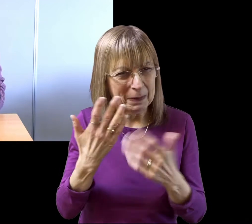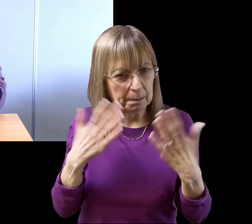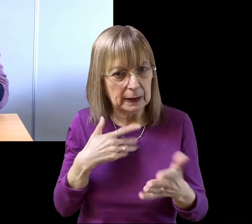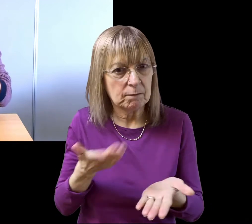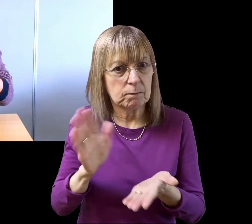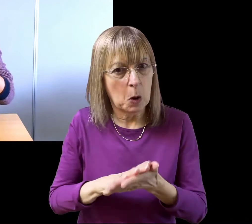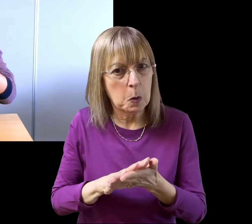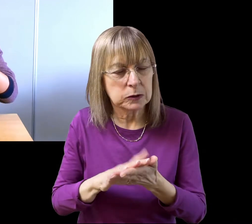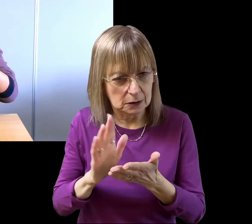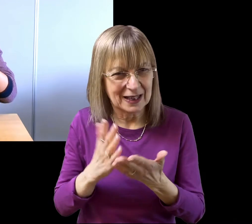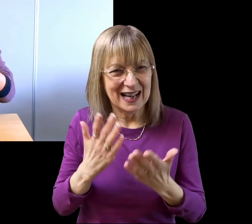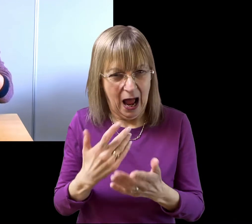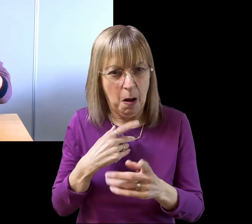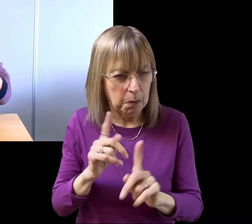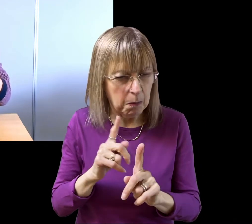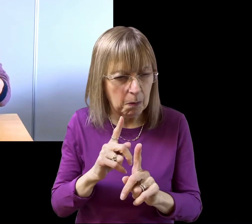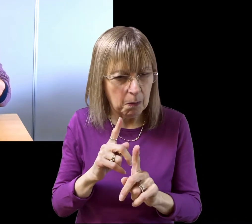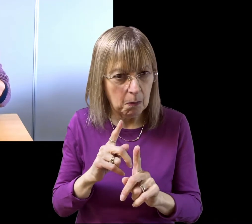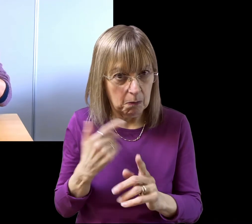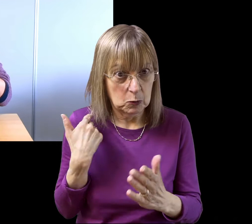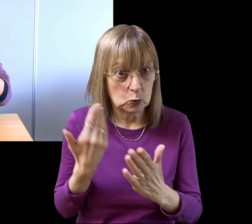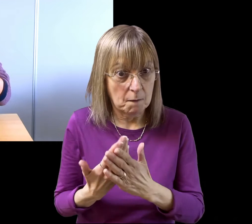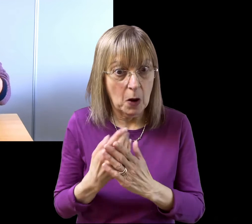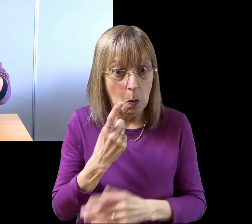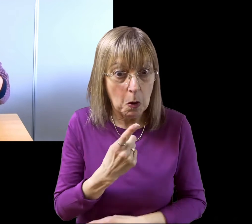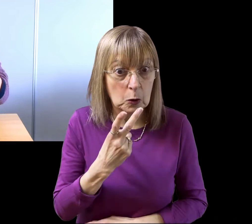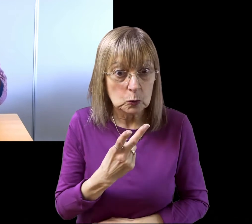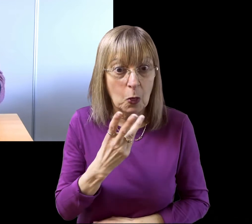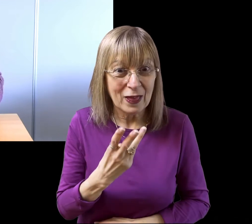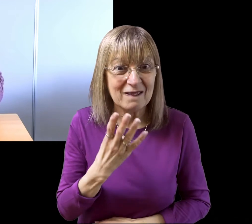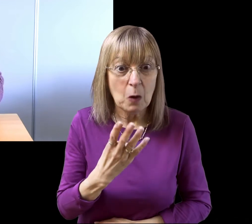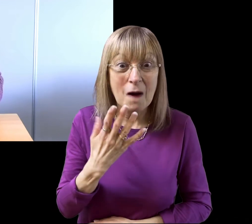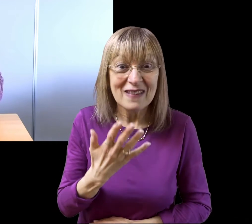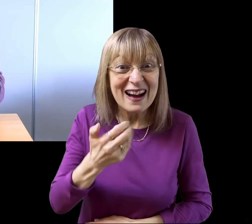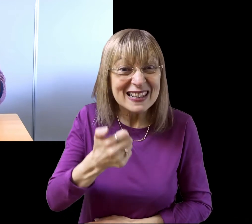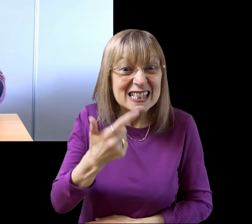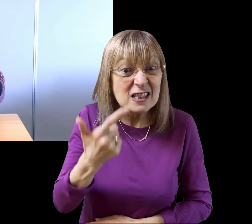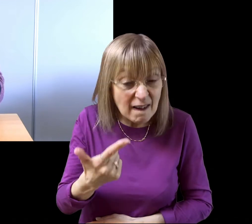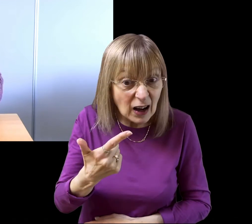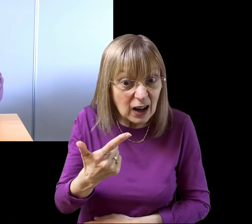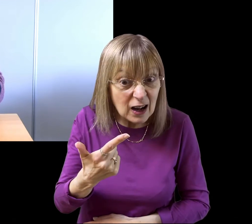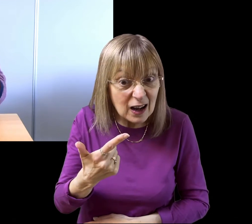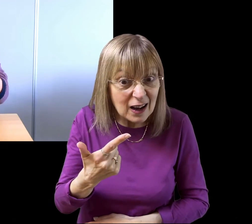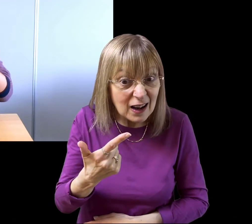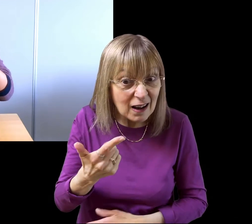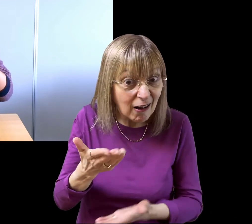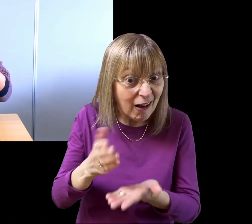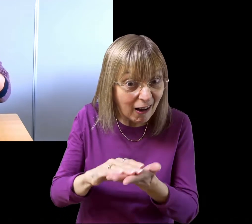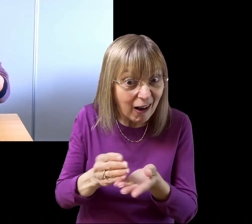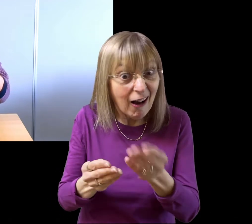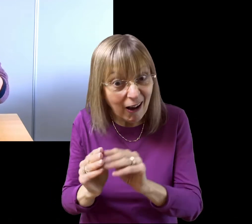same. Right, I'm counting that one. So 1, 2, 3,